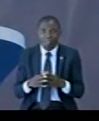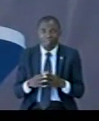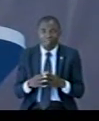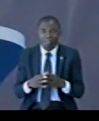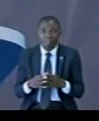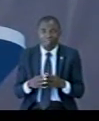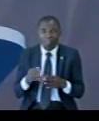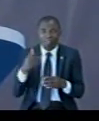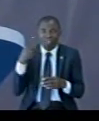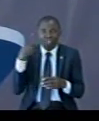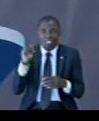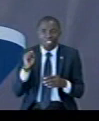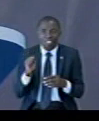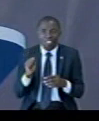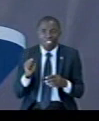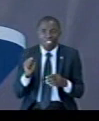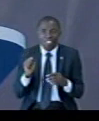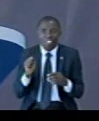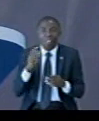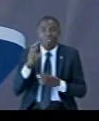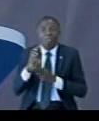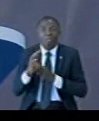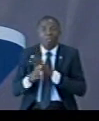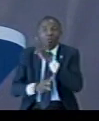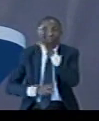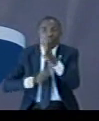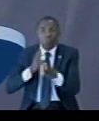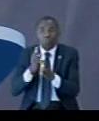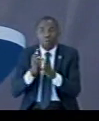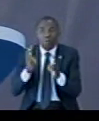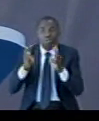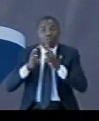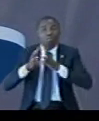the digital global evangelization.